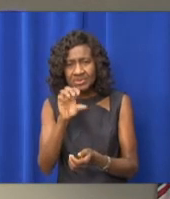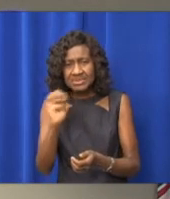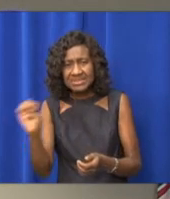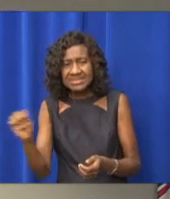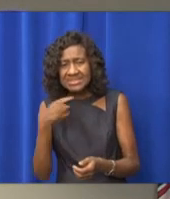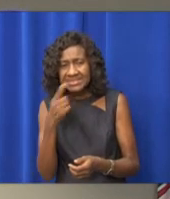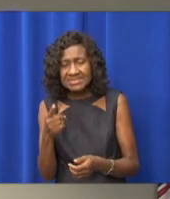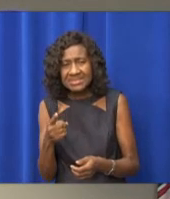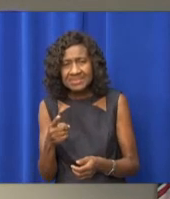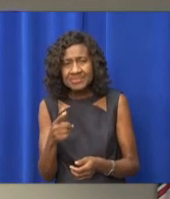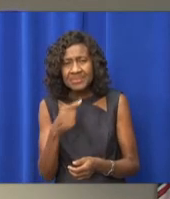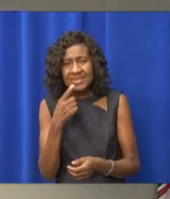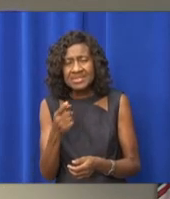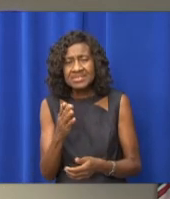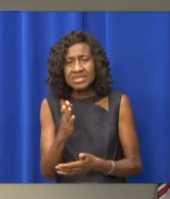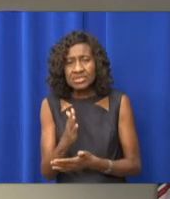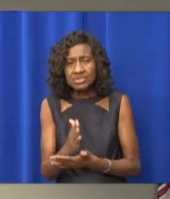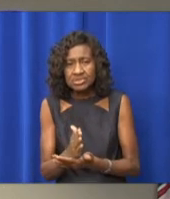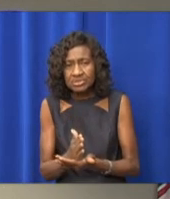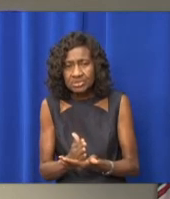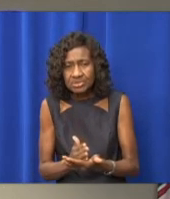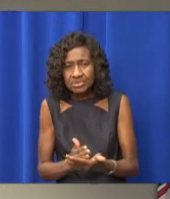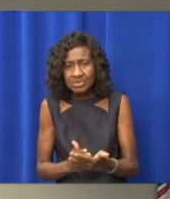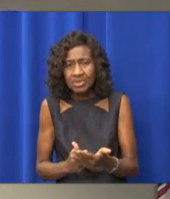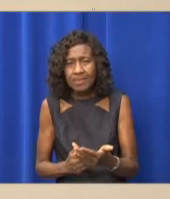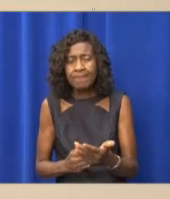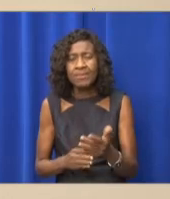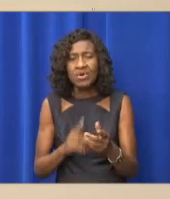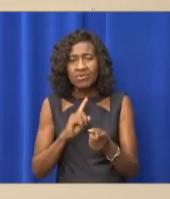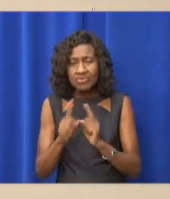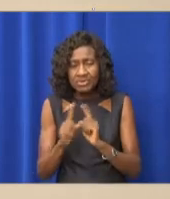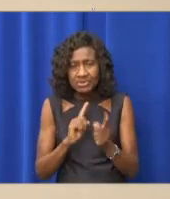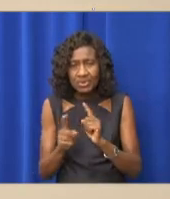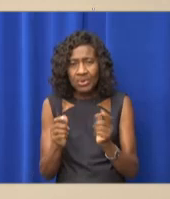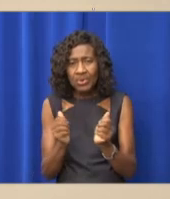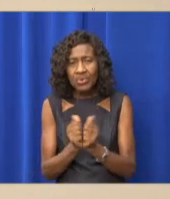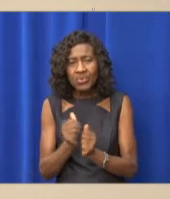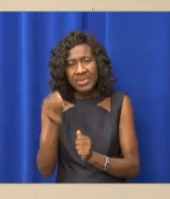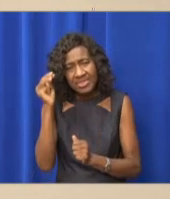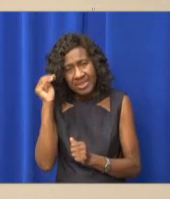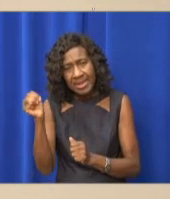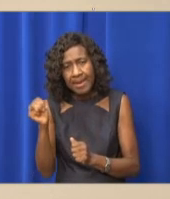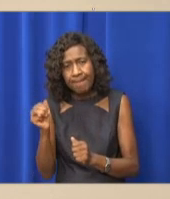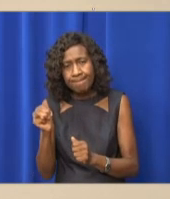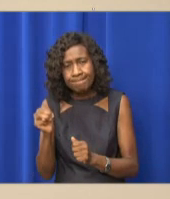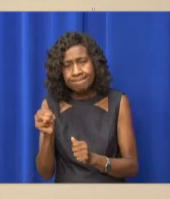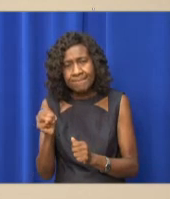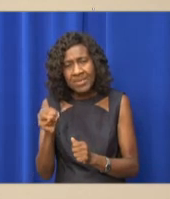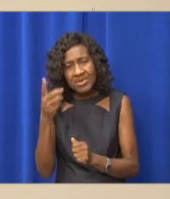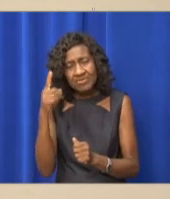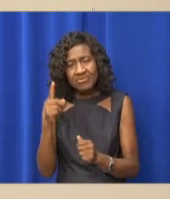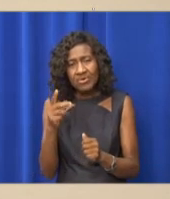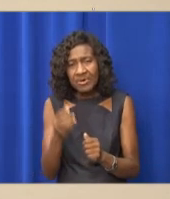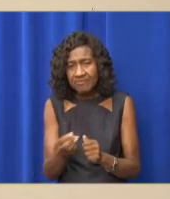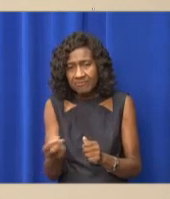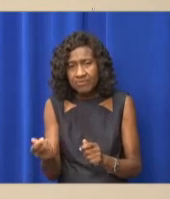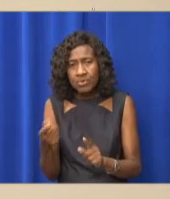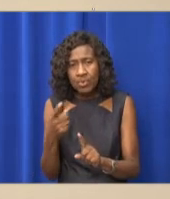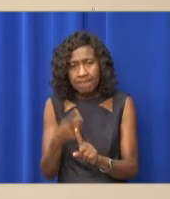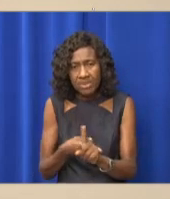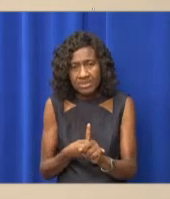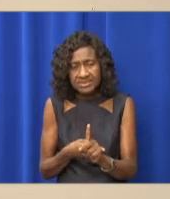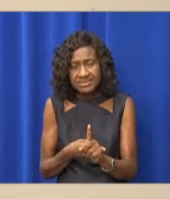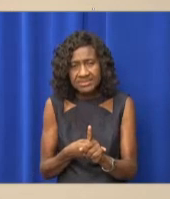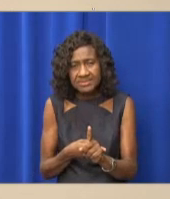the discussions that we've been having with him over the course of the past few months.